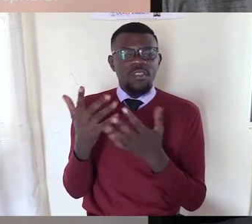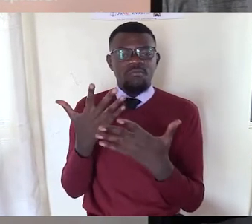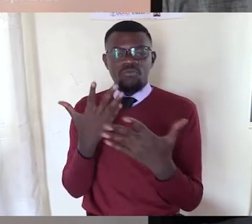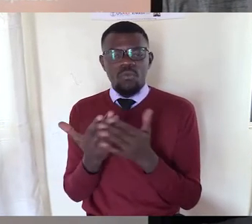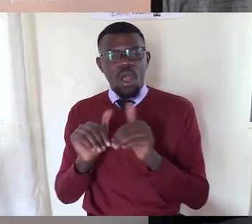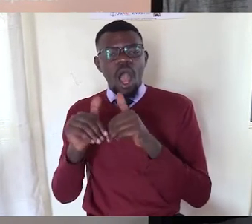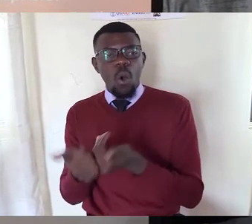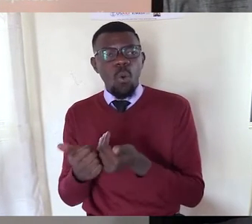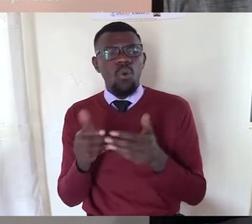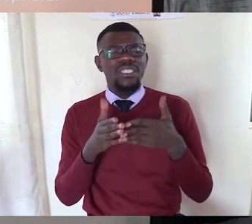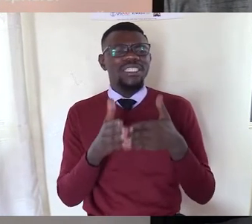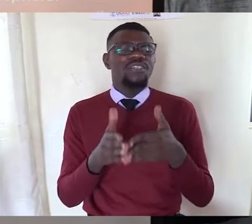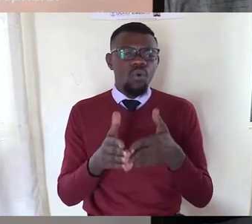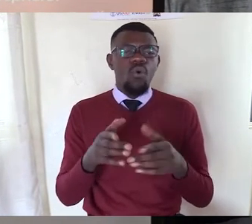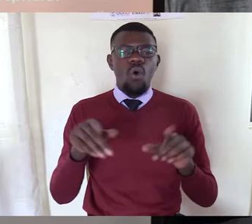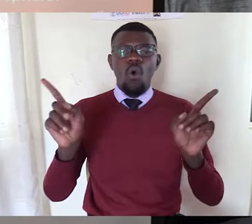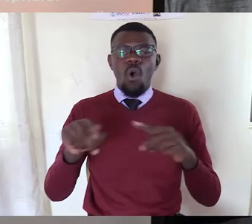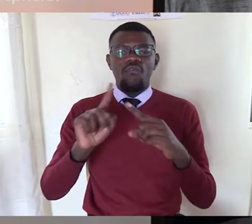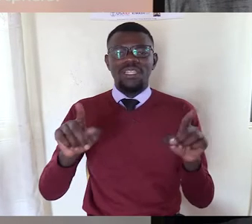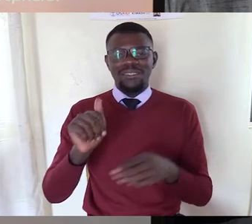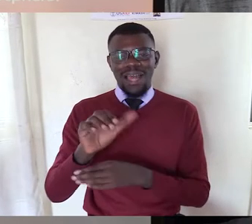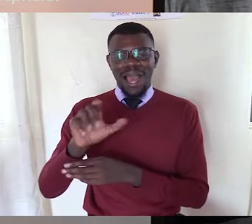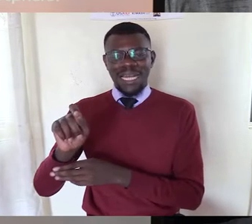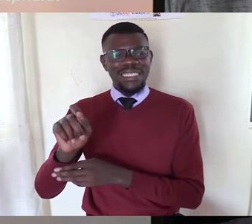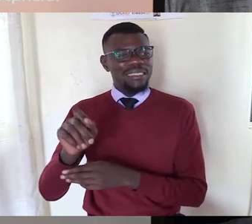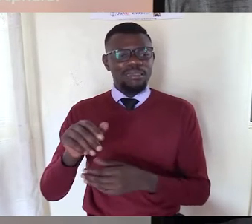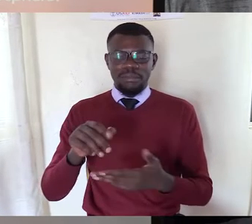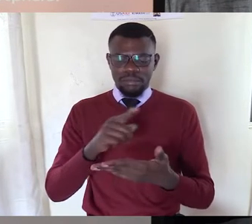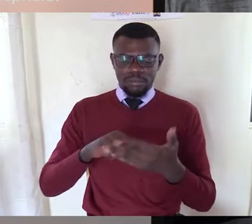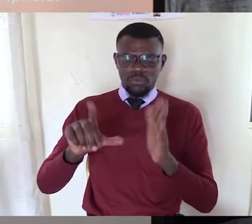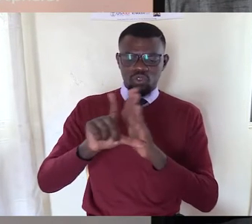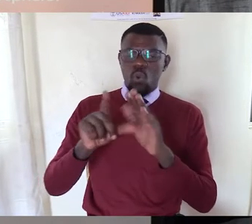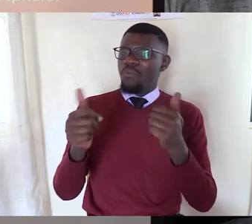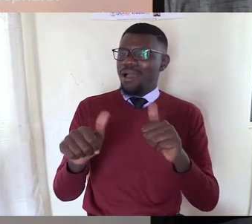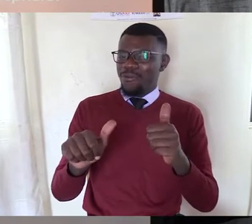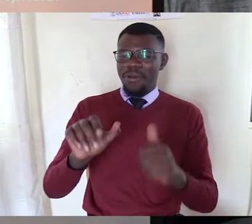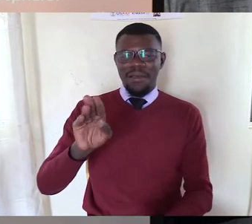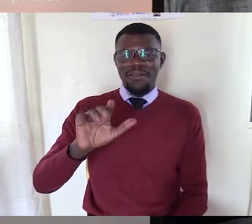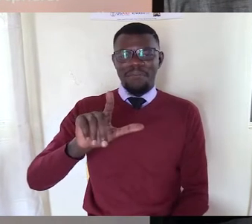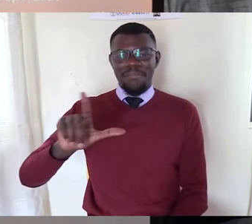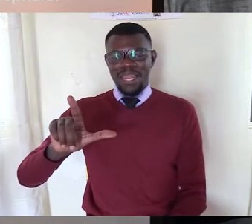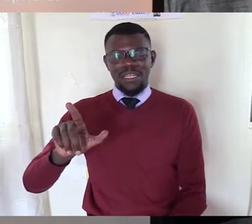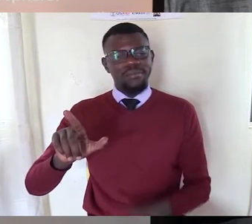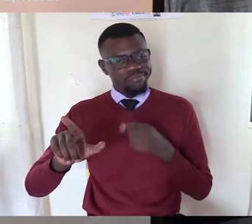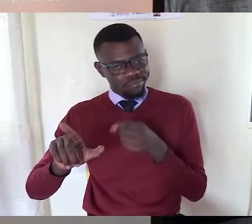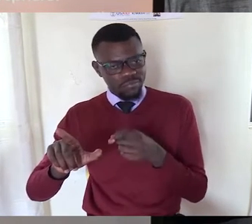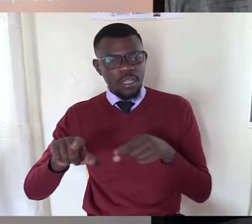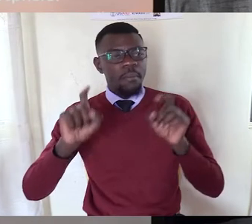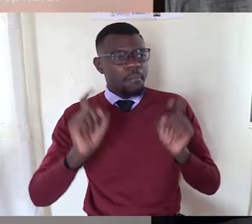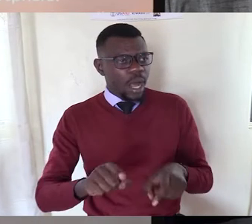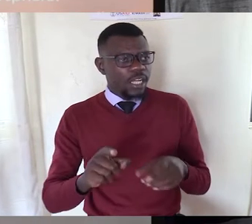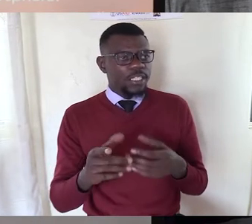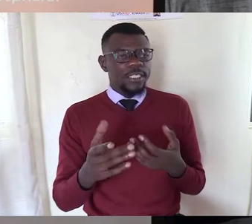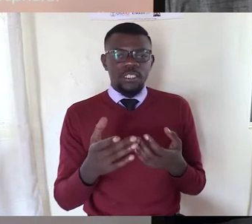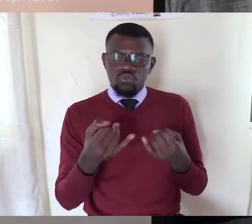Offences Act is still a bill. For those who are following, it's still a bill. So we must inform that to make